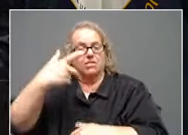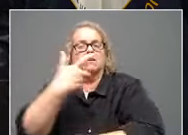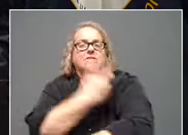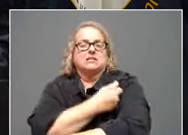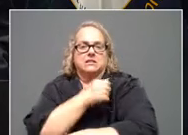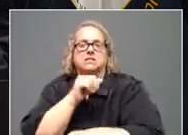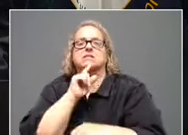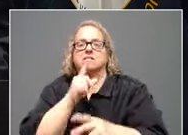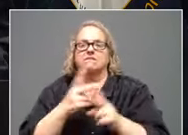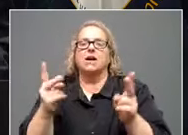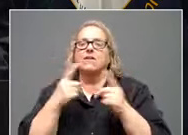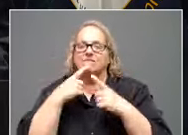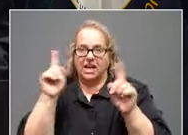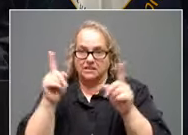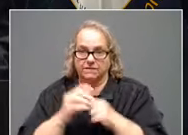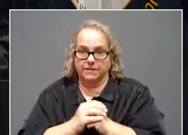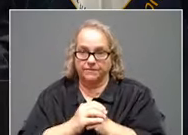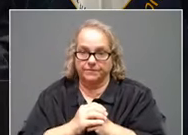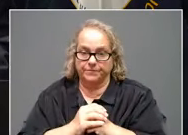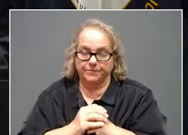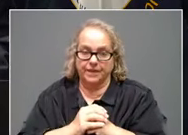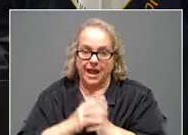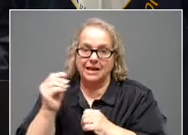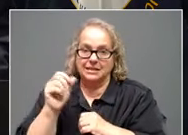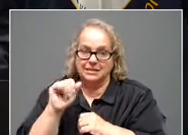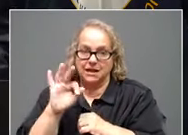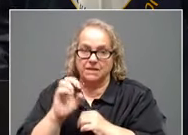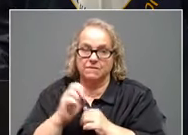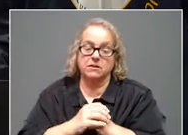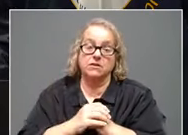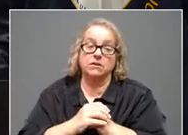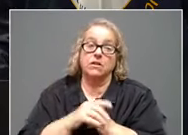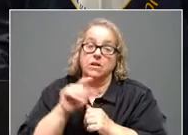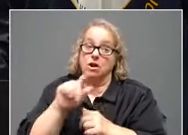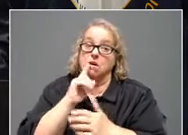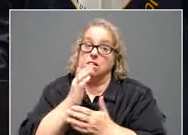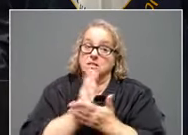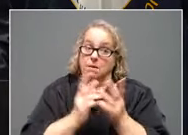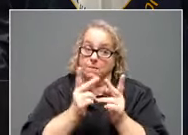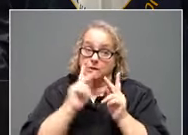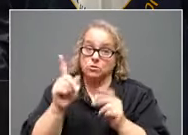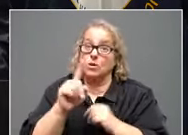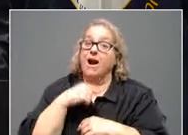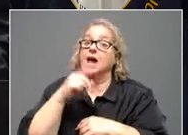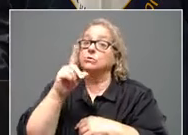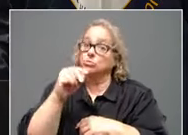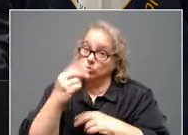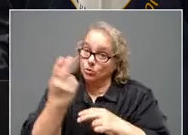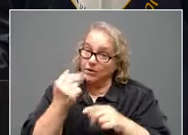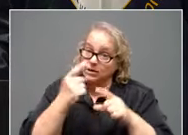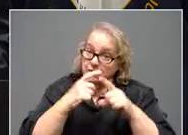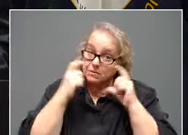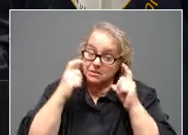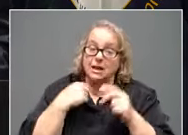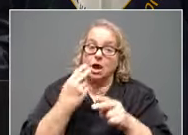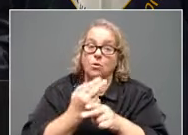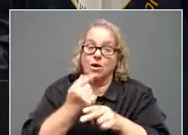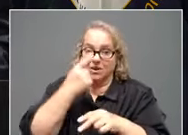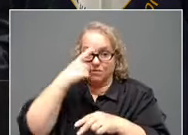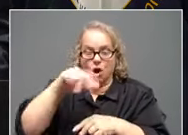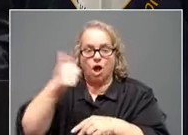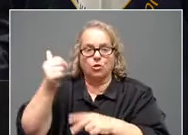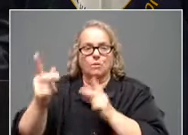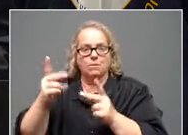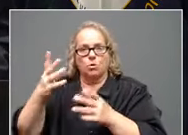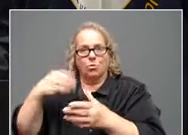effective and safe. There are settings where I do wear it, and I wear that for other people who are in the settings. They